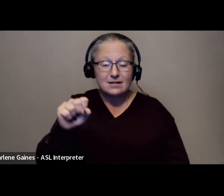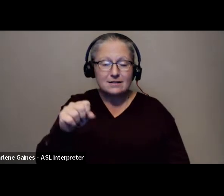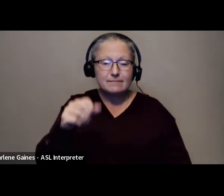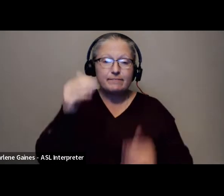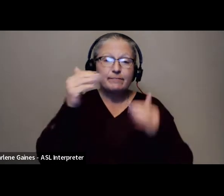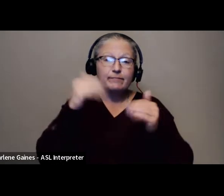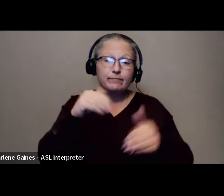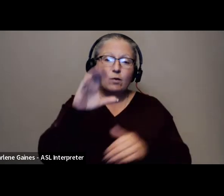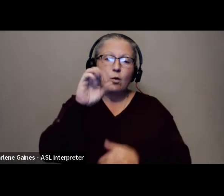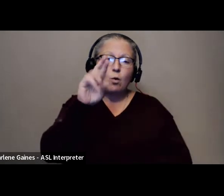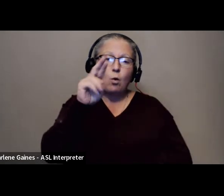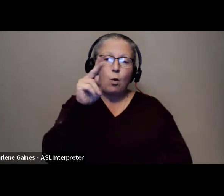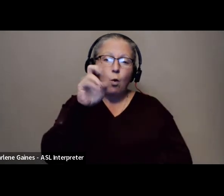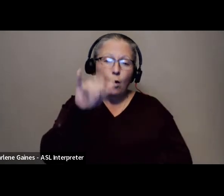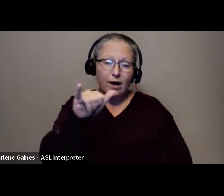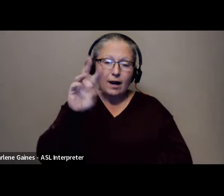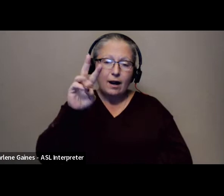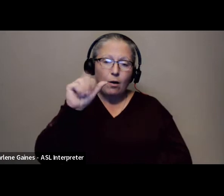Courtney Walker,